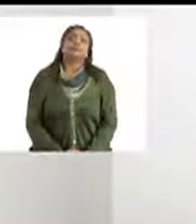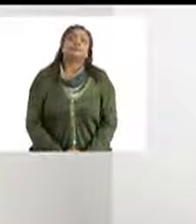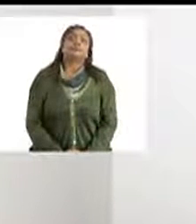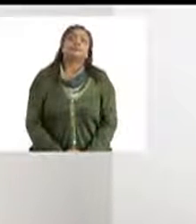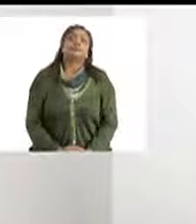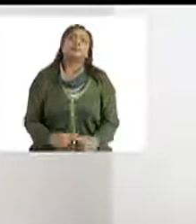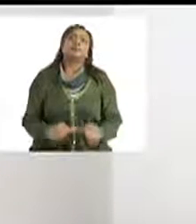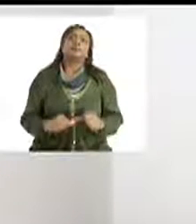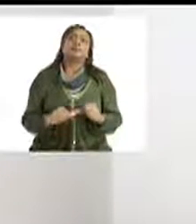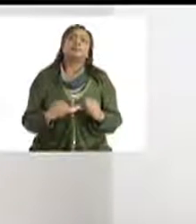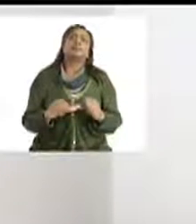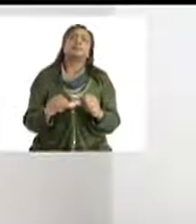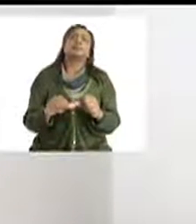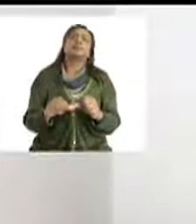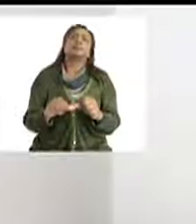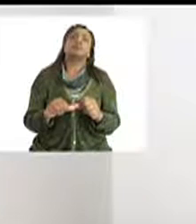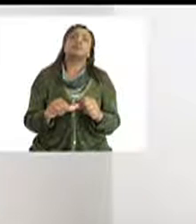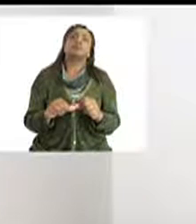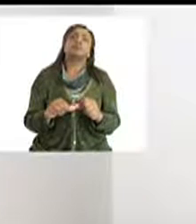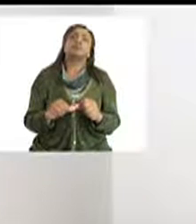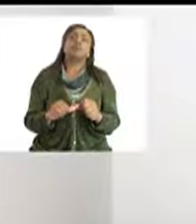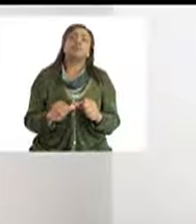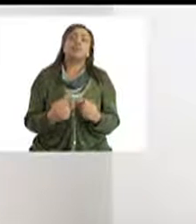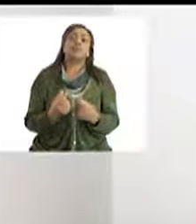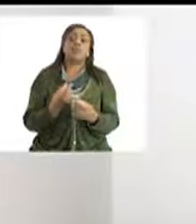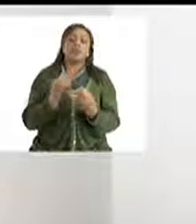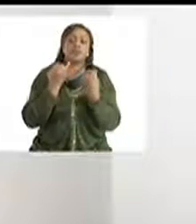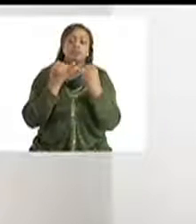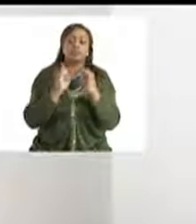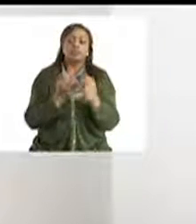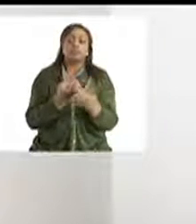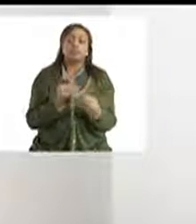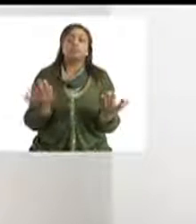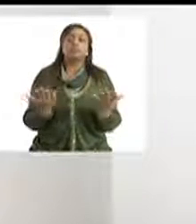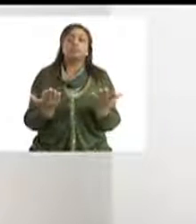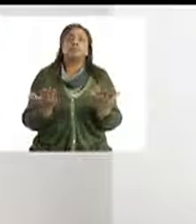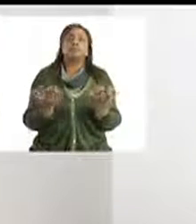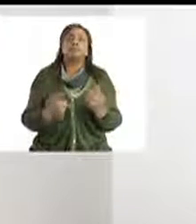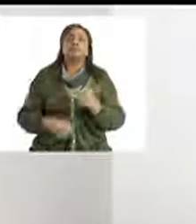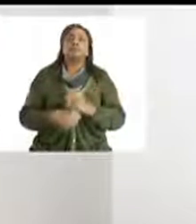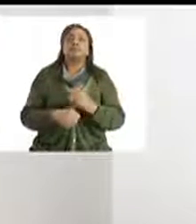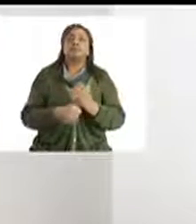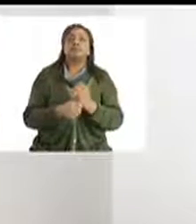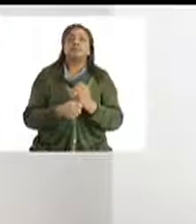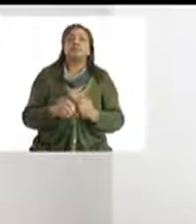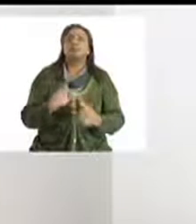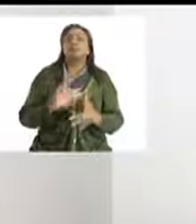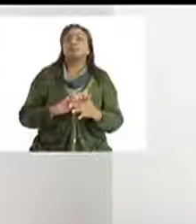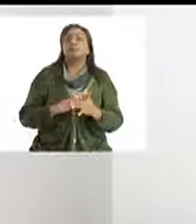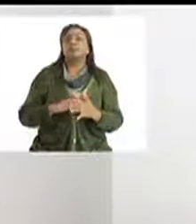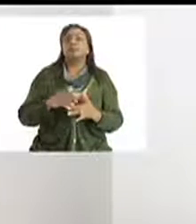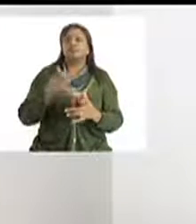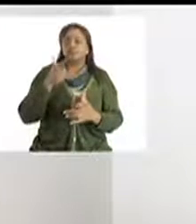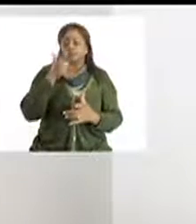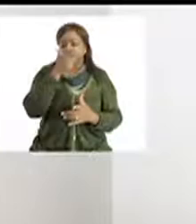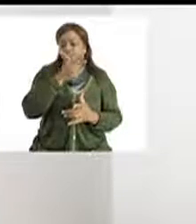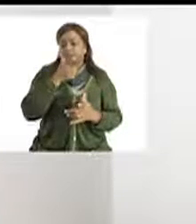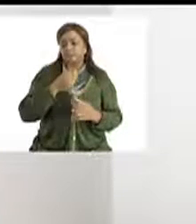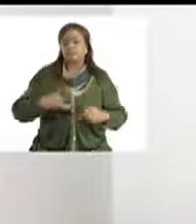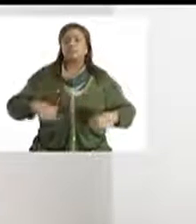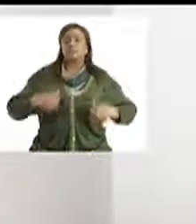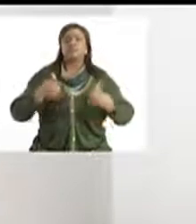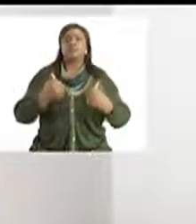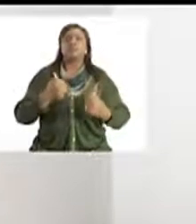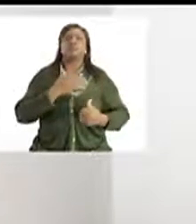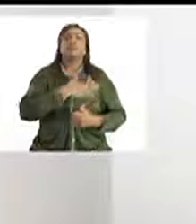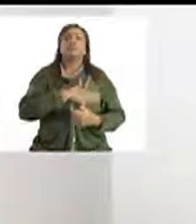Now, let's move on to the sources of information and support about sexual health and sexuality.